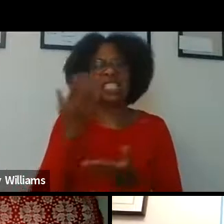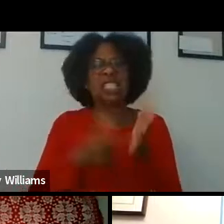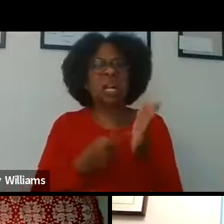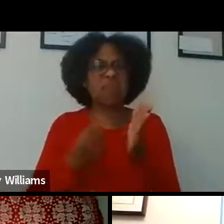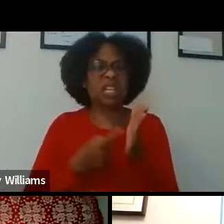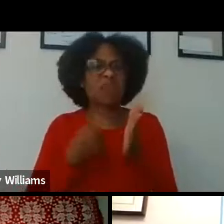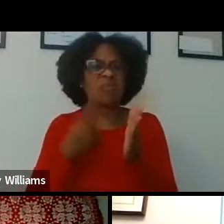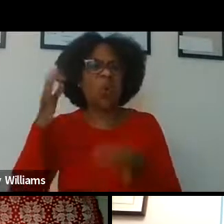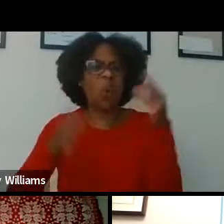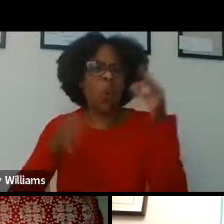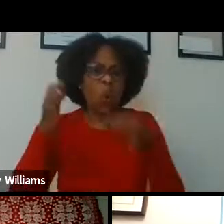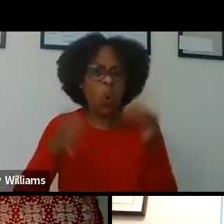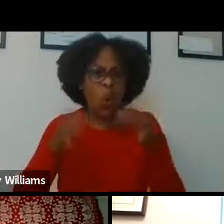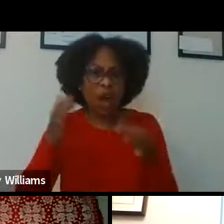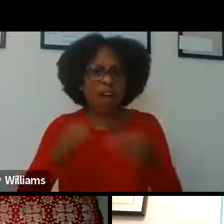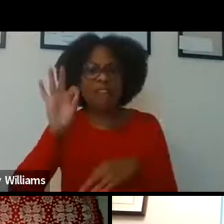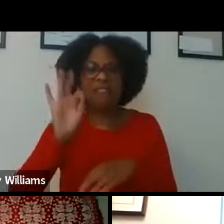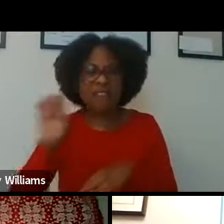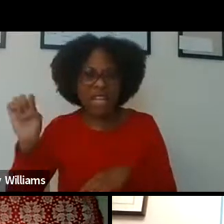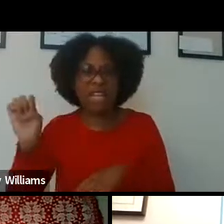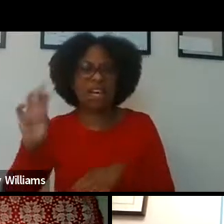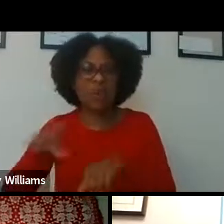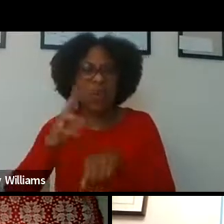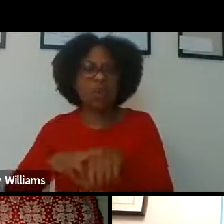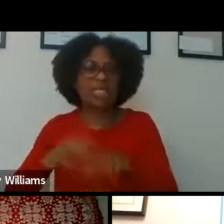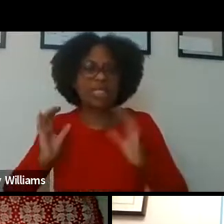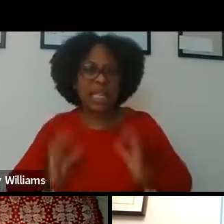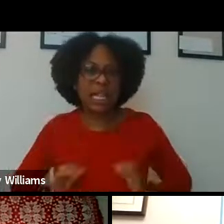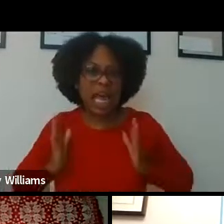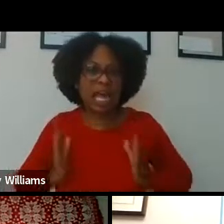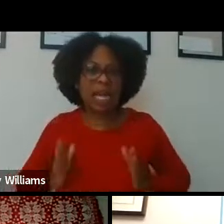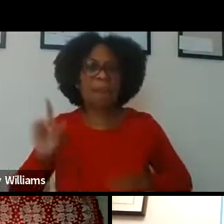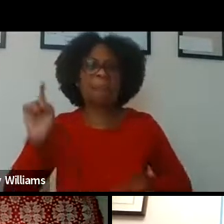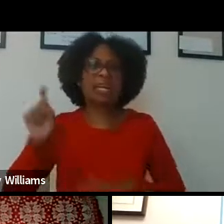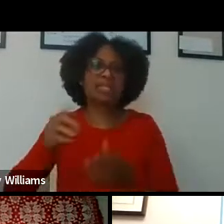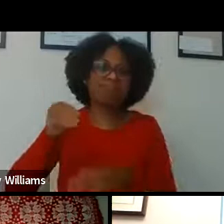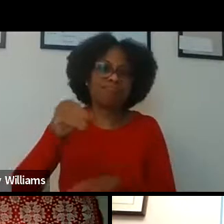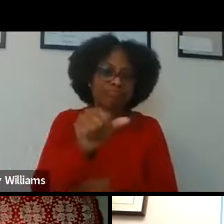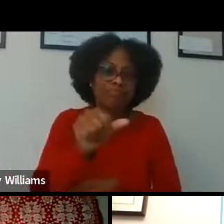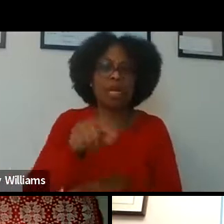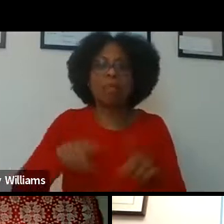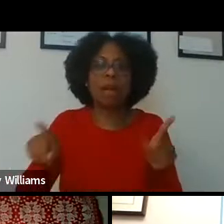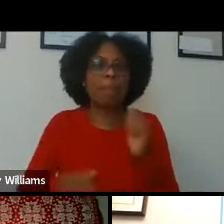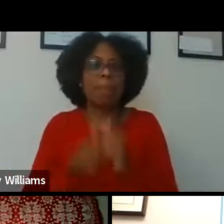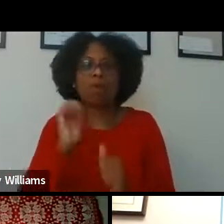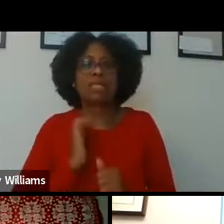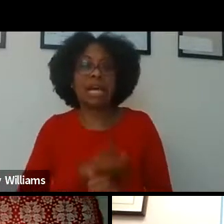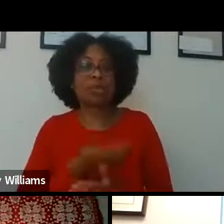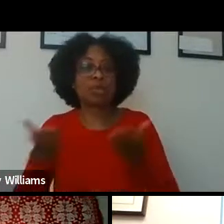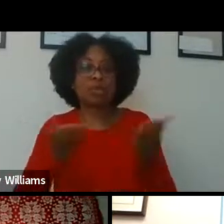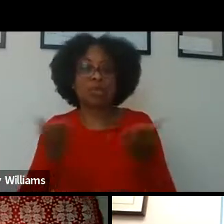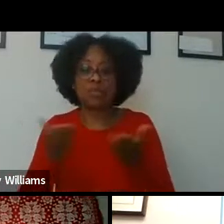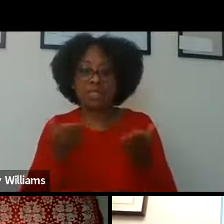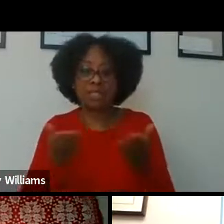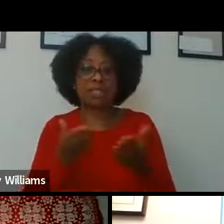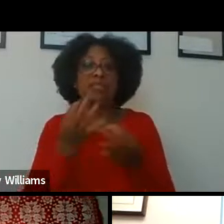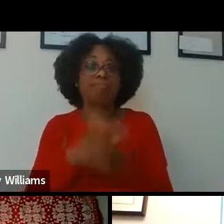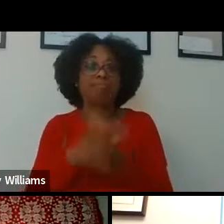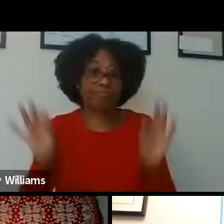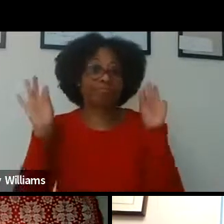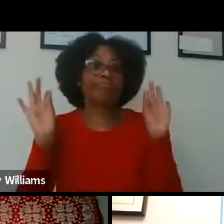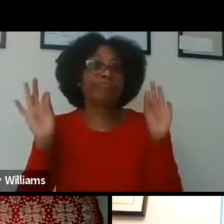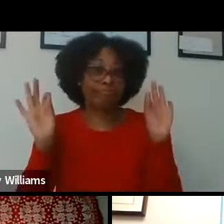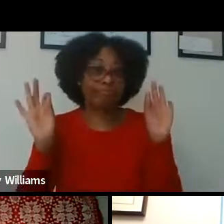things like that we'd ask the client to cover. But most of the services that we provide at the Disability Law Center of Virginia are offered